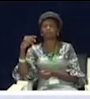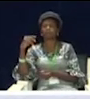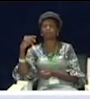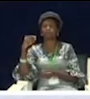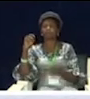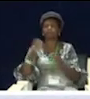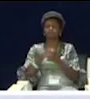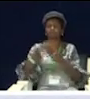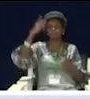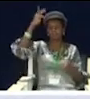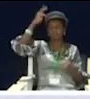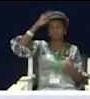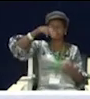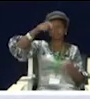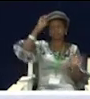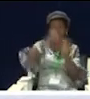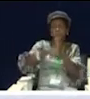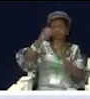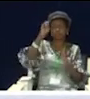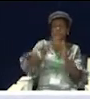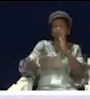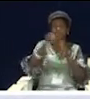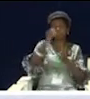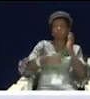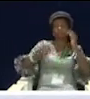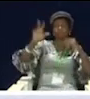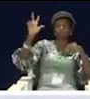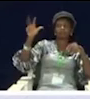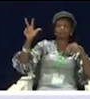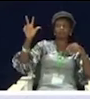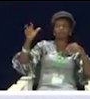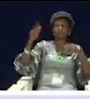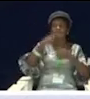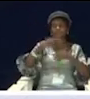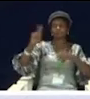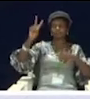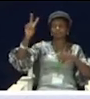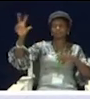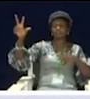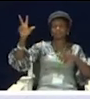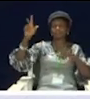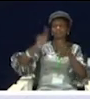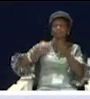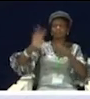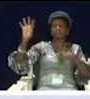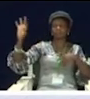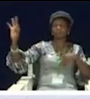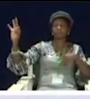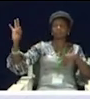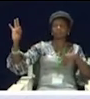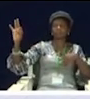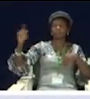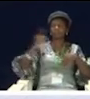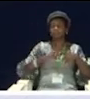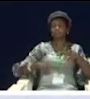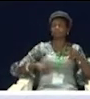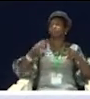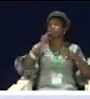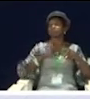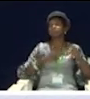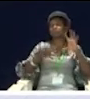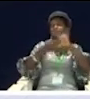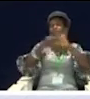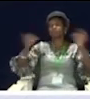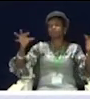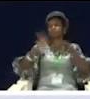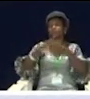In Matthew chapter 13, from verse 3 to 9, Matthew 13 from verse 3 to 9, the Lord told us the story of the